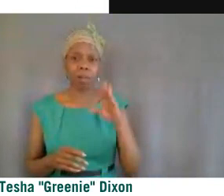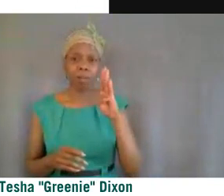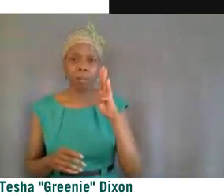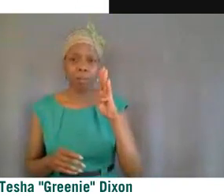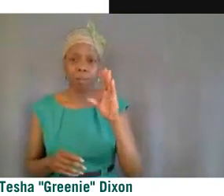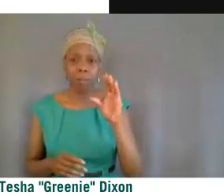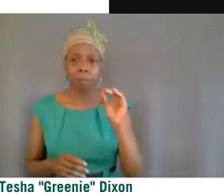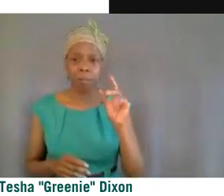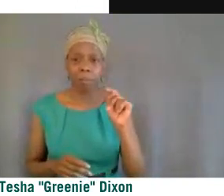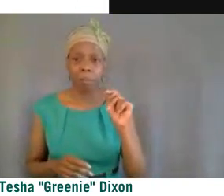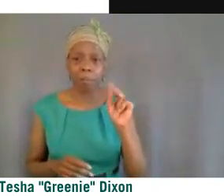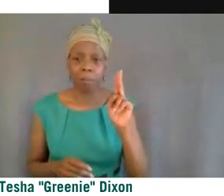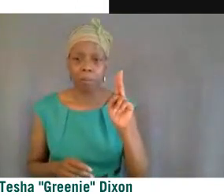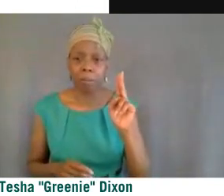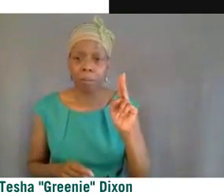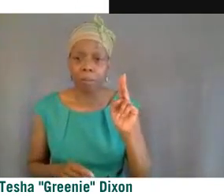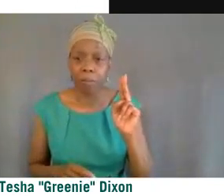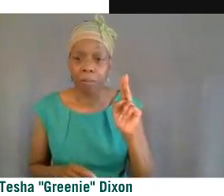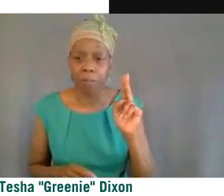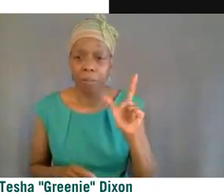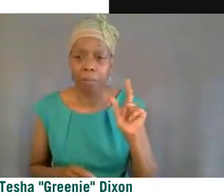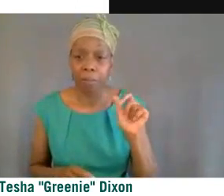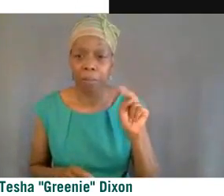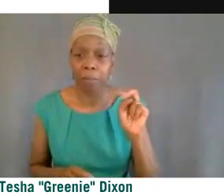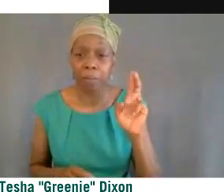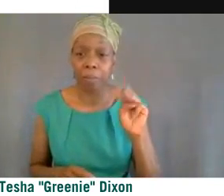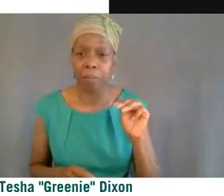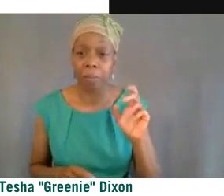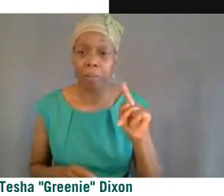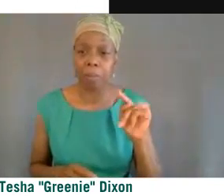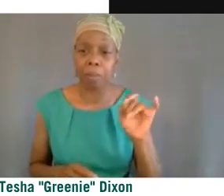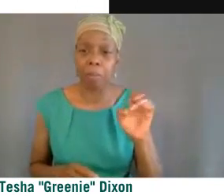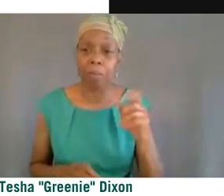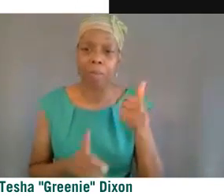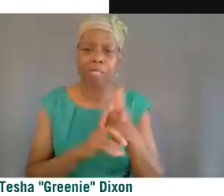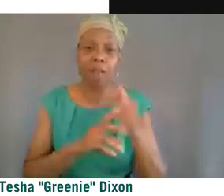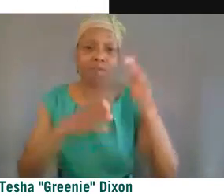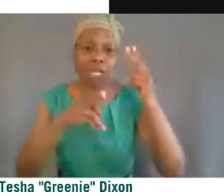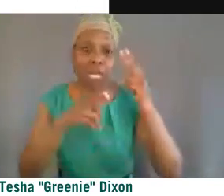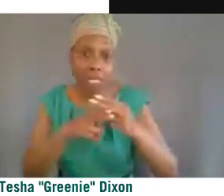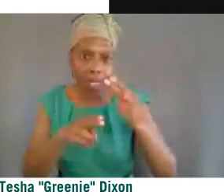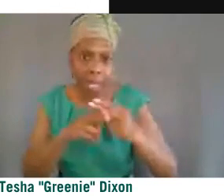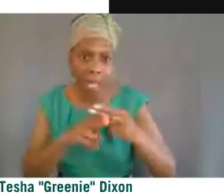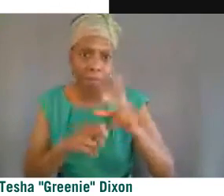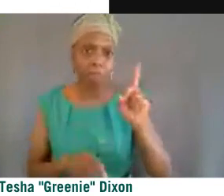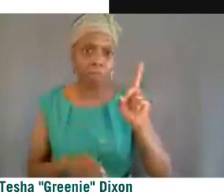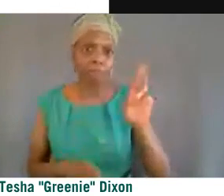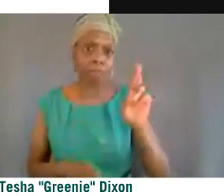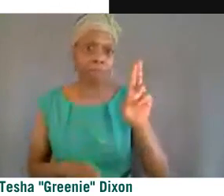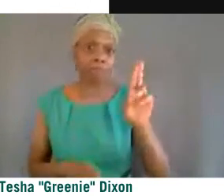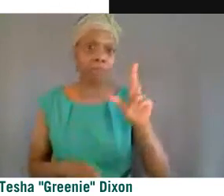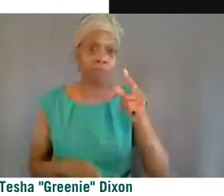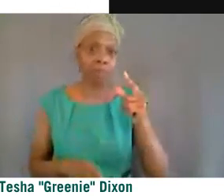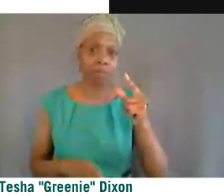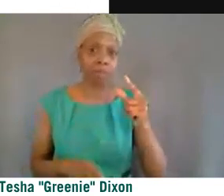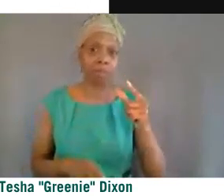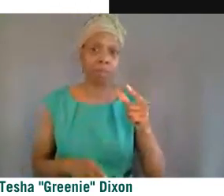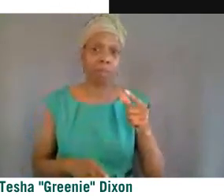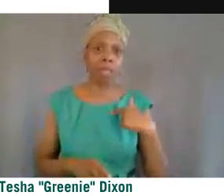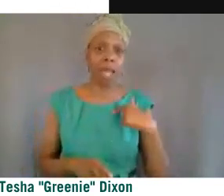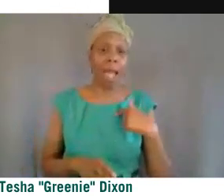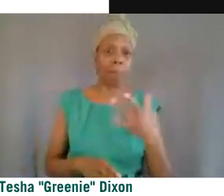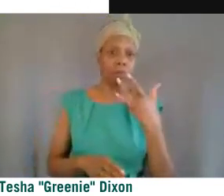toxin is the name of the drug, I suppose. And no, it's great. It's great. Types. I think you're